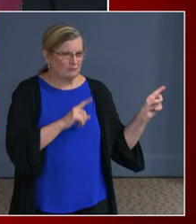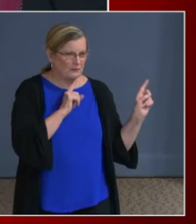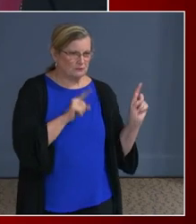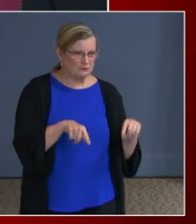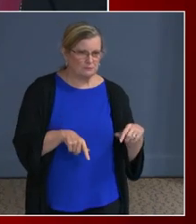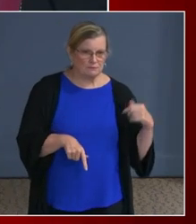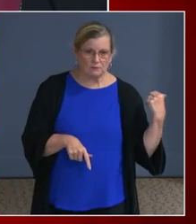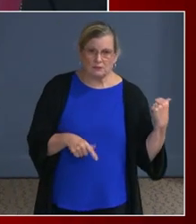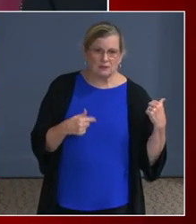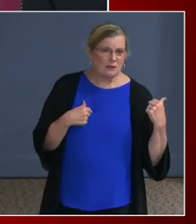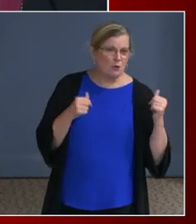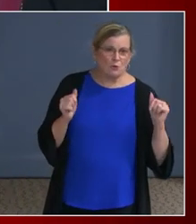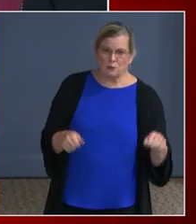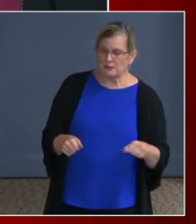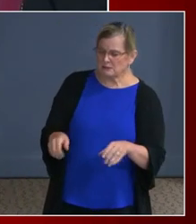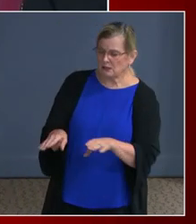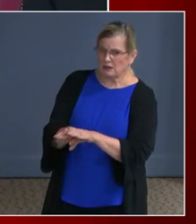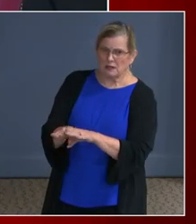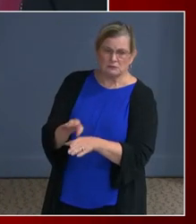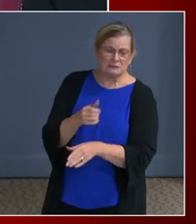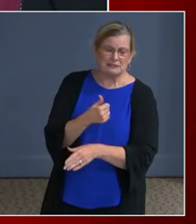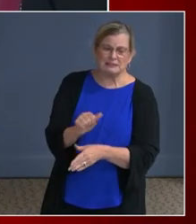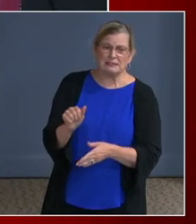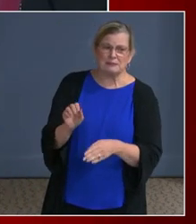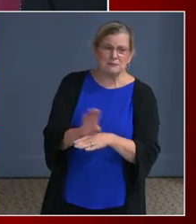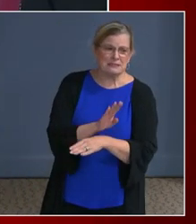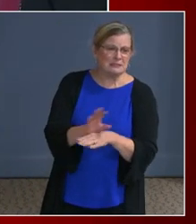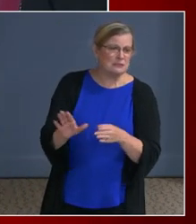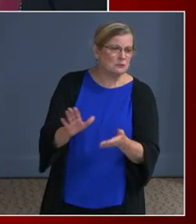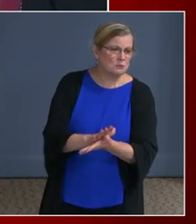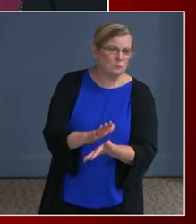any number of businesses or organizations. So yes.